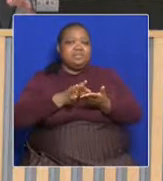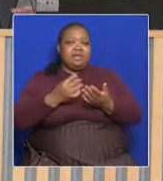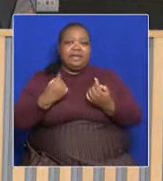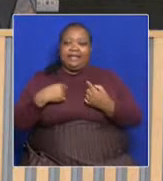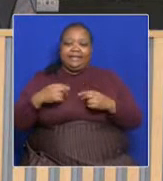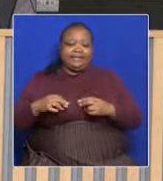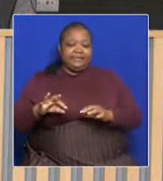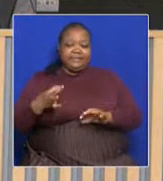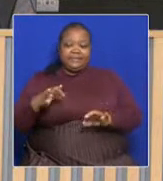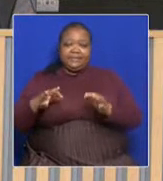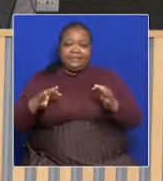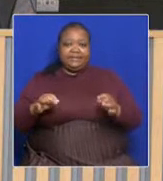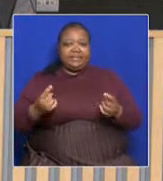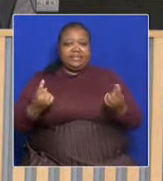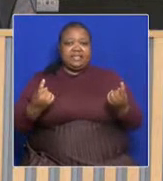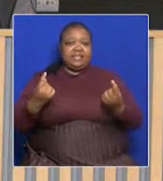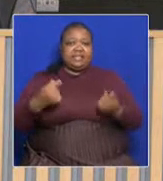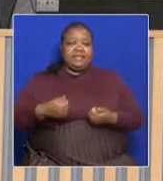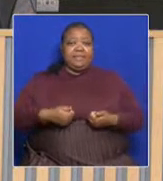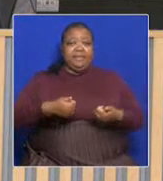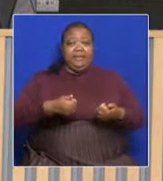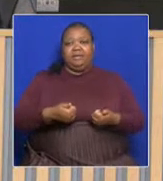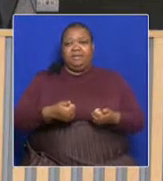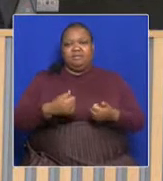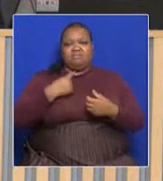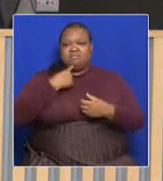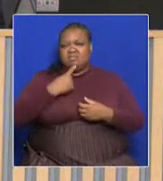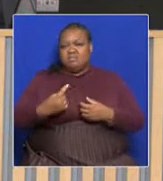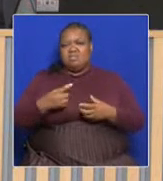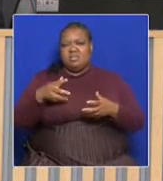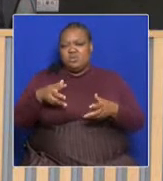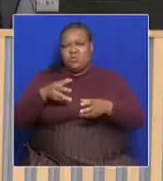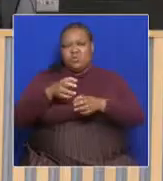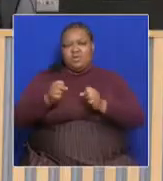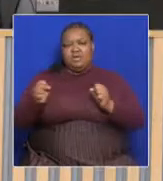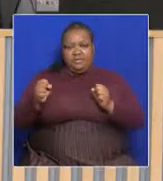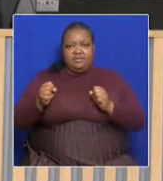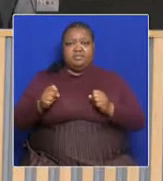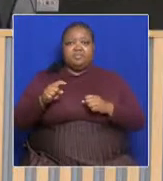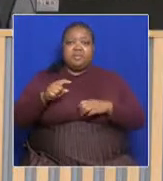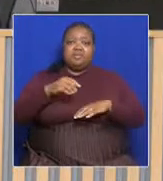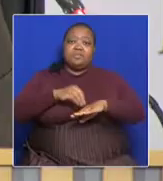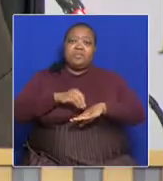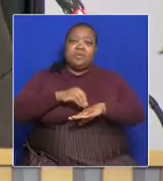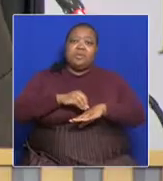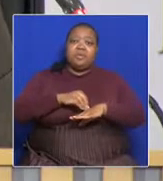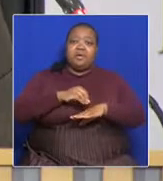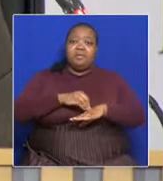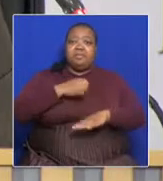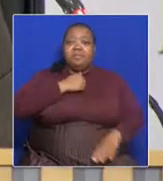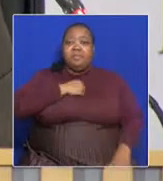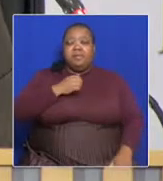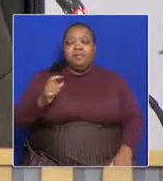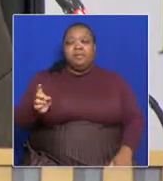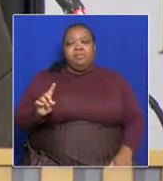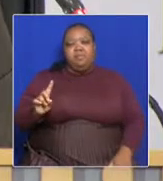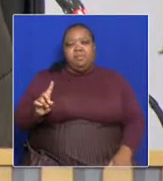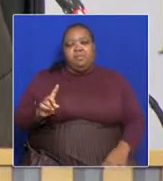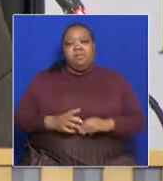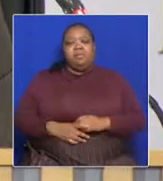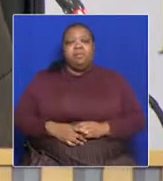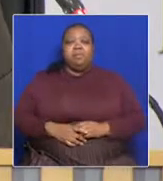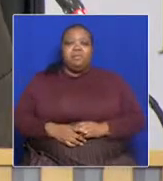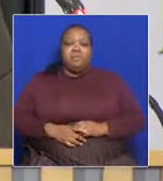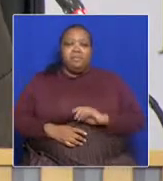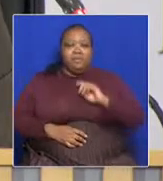them back. My issue with you has to do with